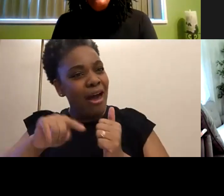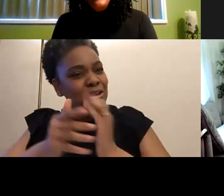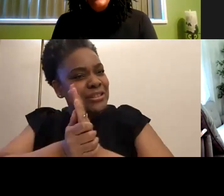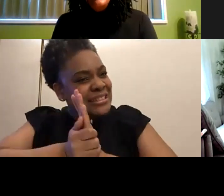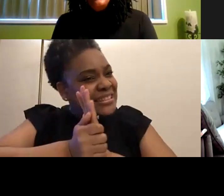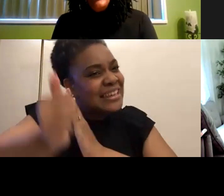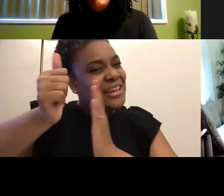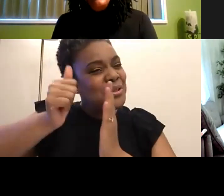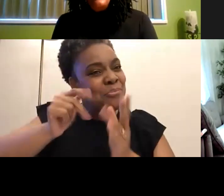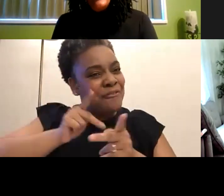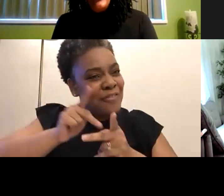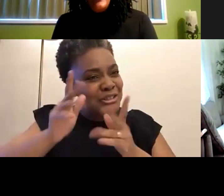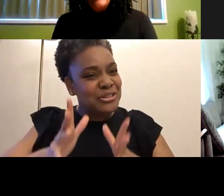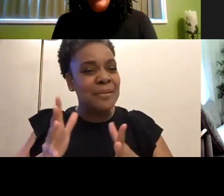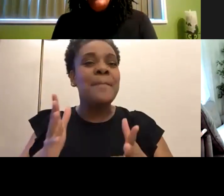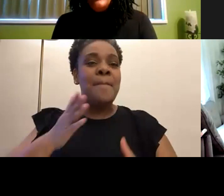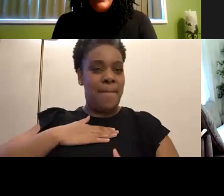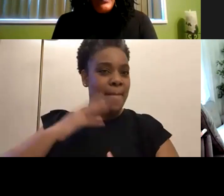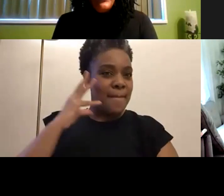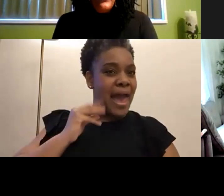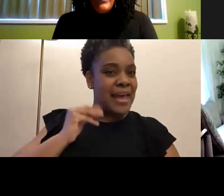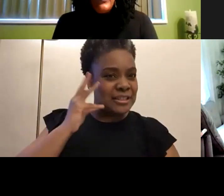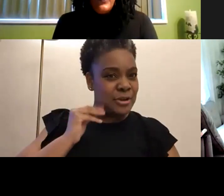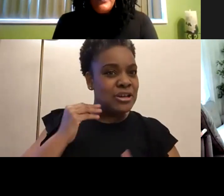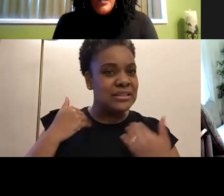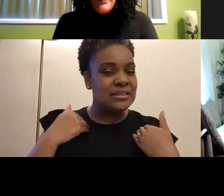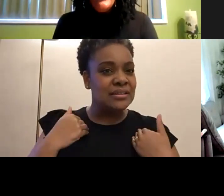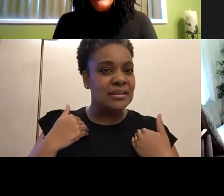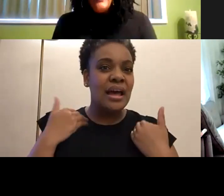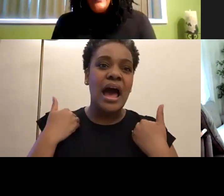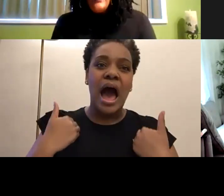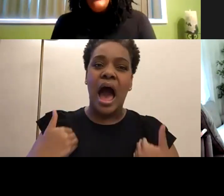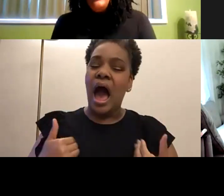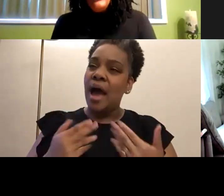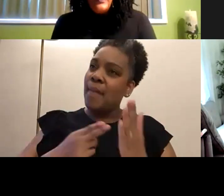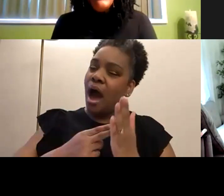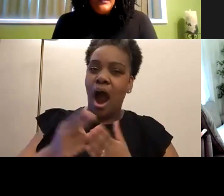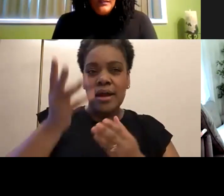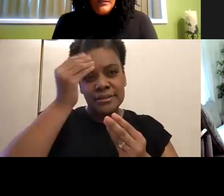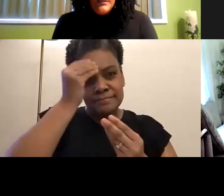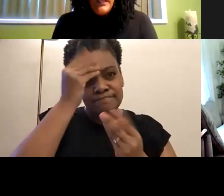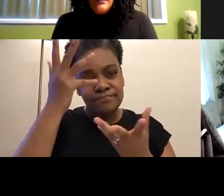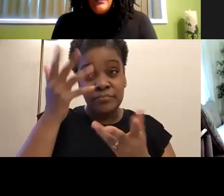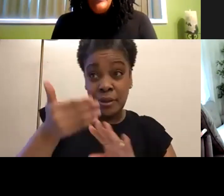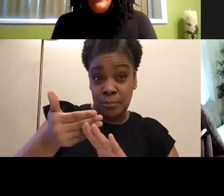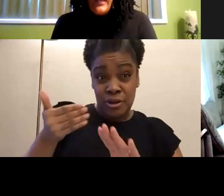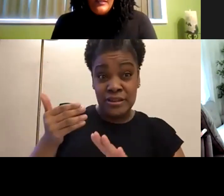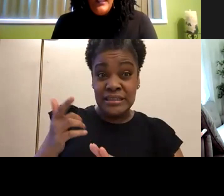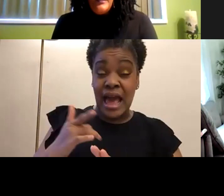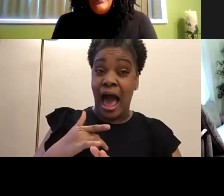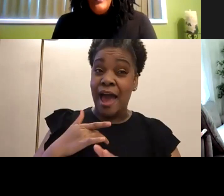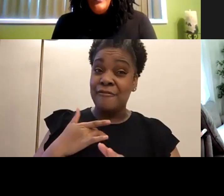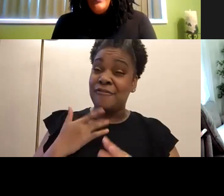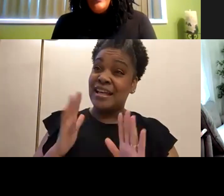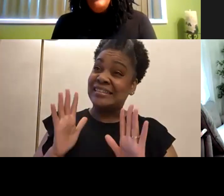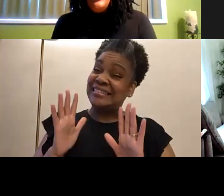my experience was the fact that I honestly have to be very open and honest. I was hesitant to take the